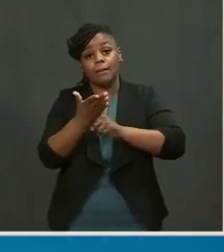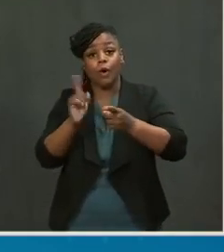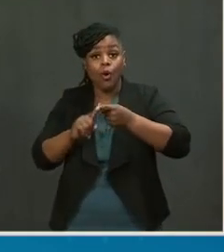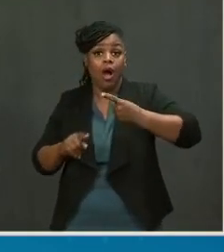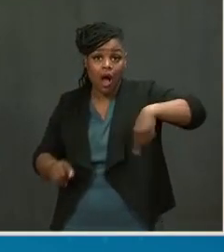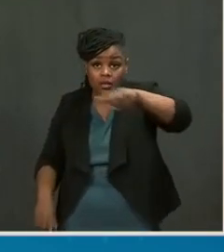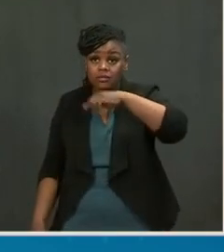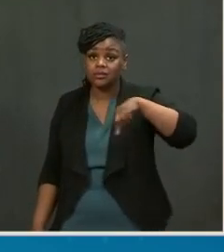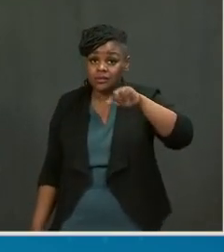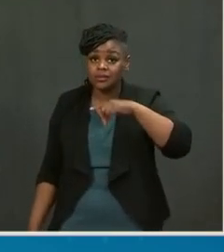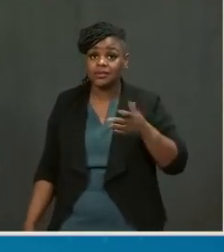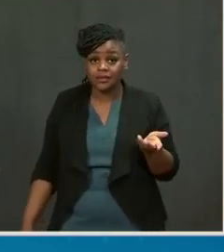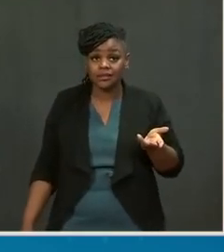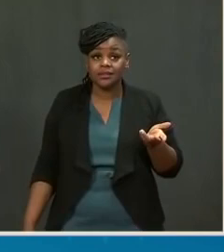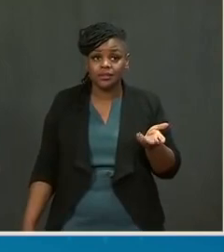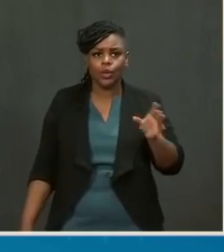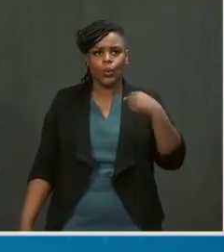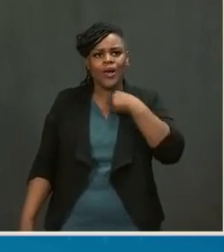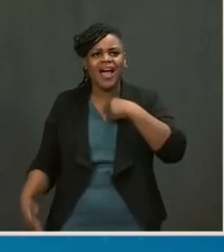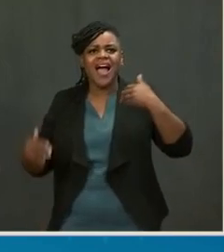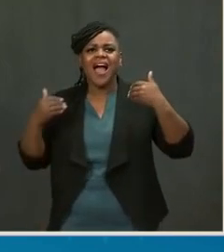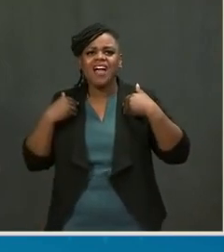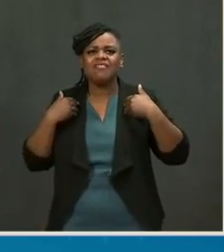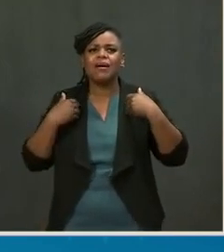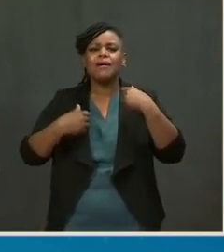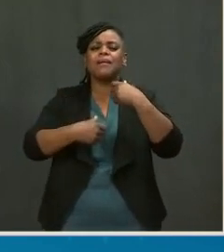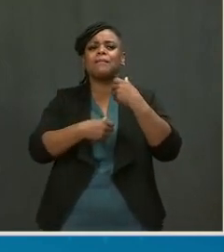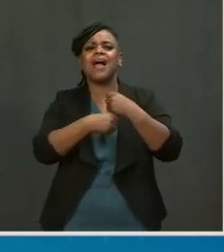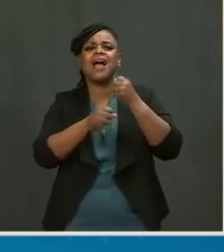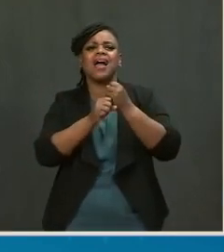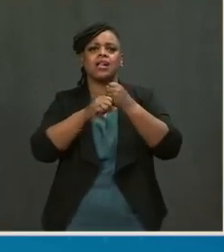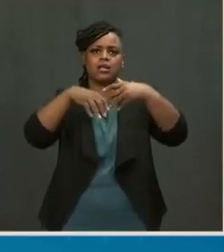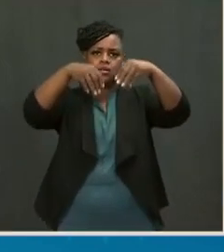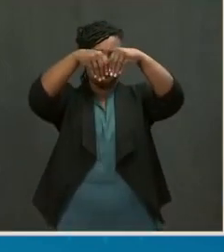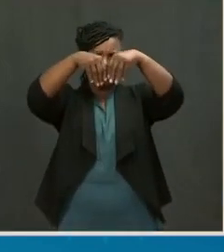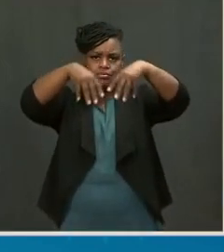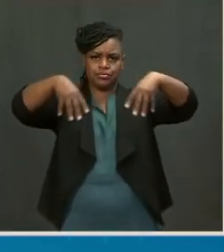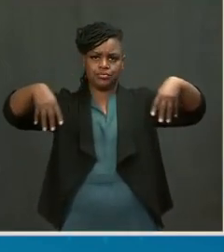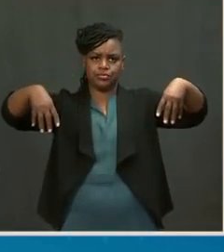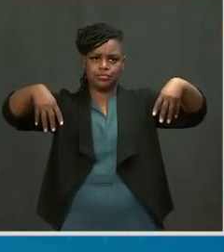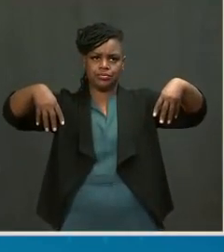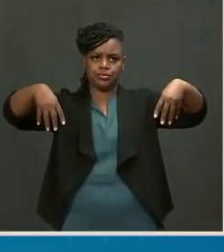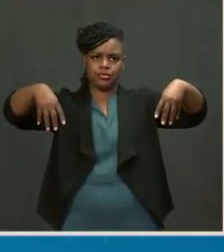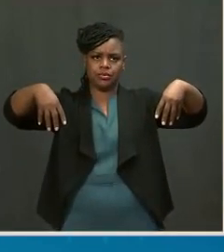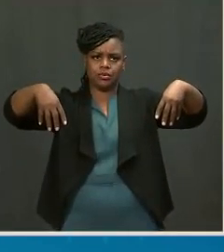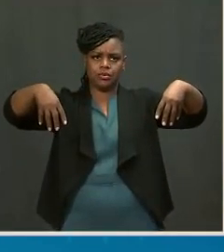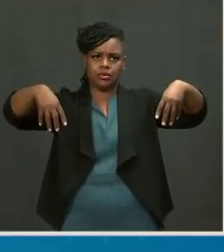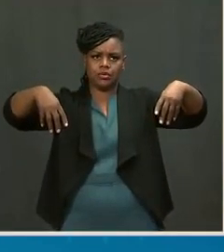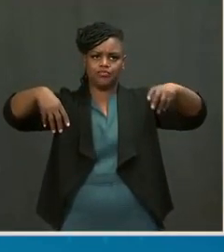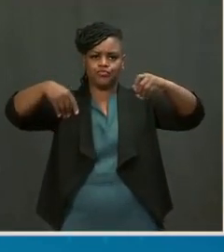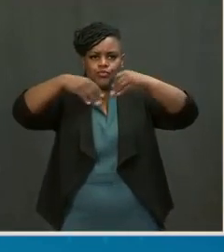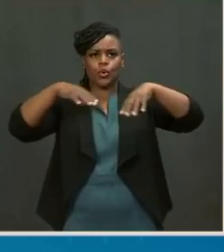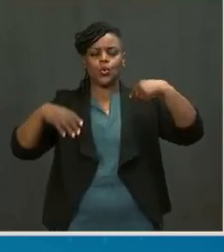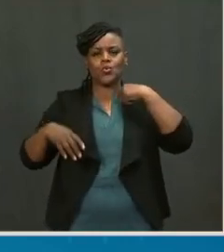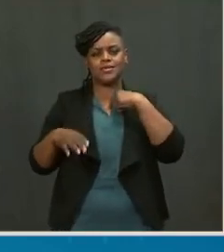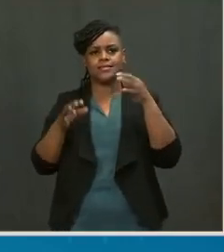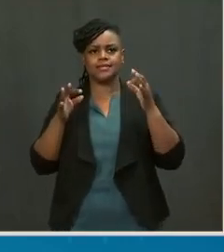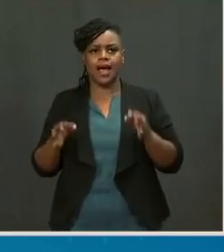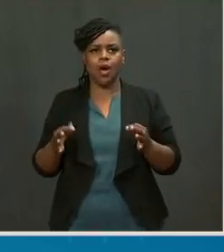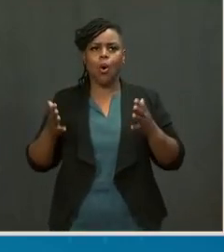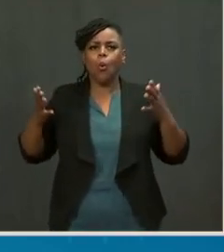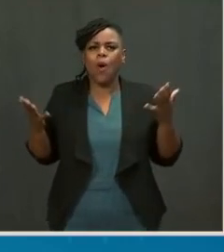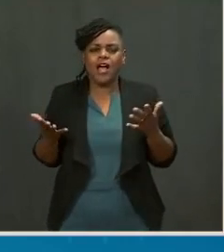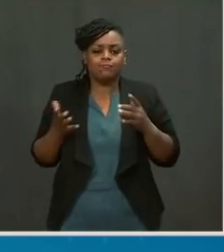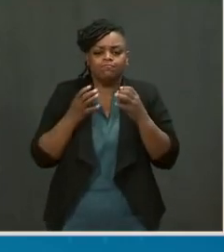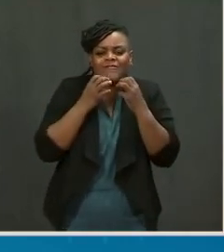ways, created this hierarchy about what we decide is a valuable education, where we